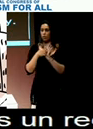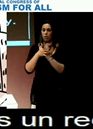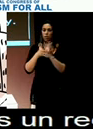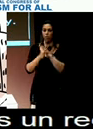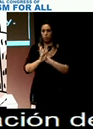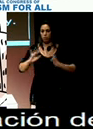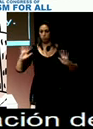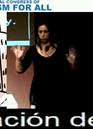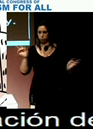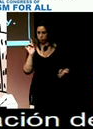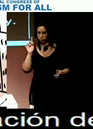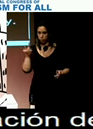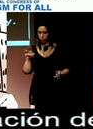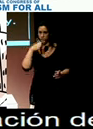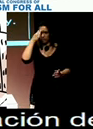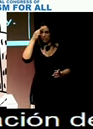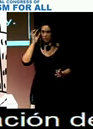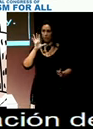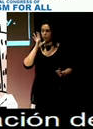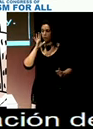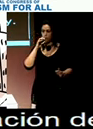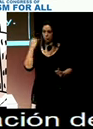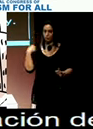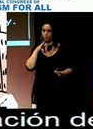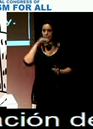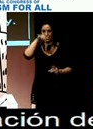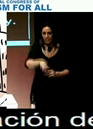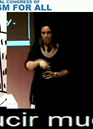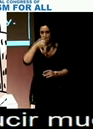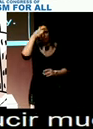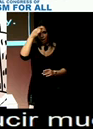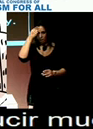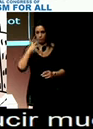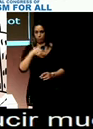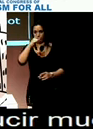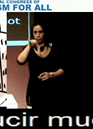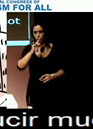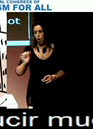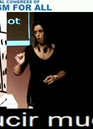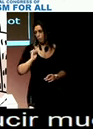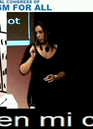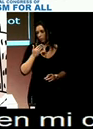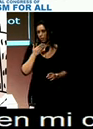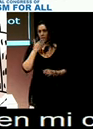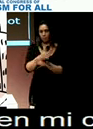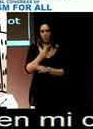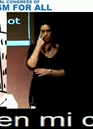I'm not going to talk a lot about Ávila because this is my city and you have the opportunity